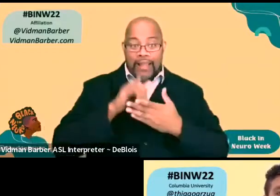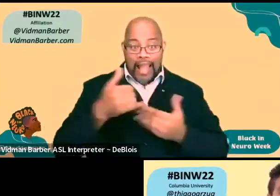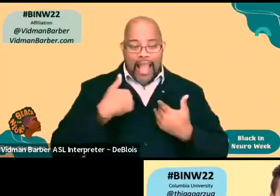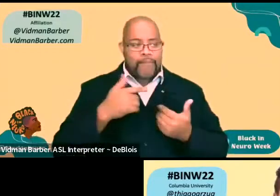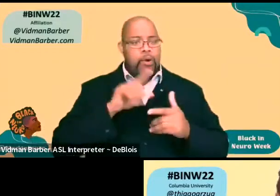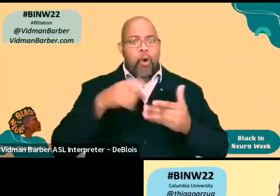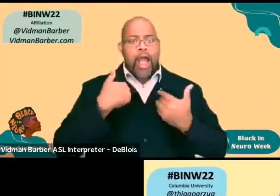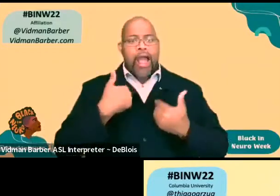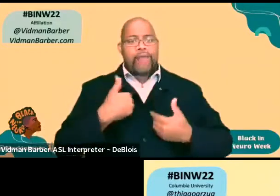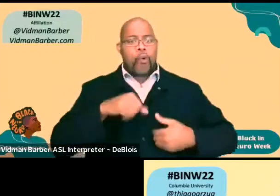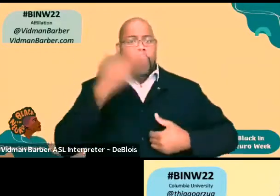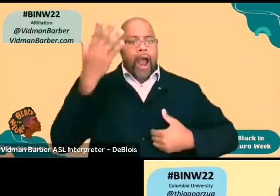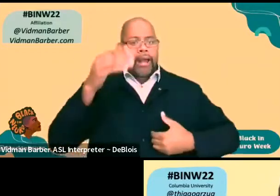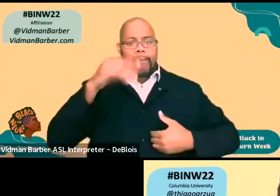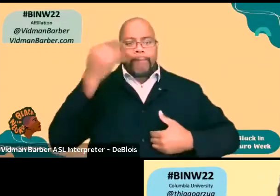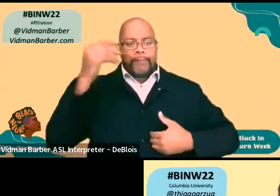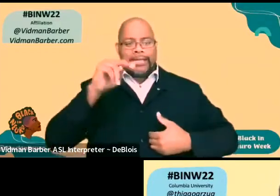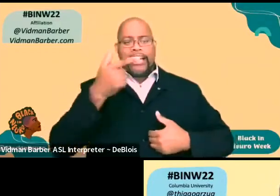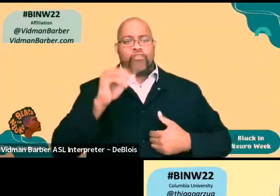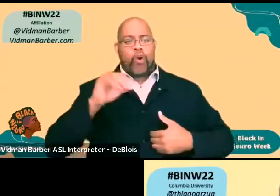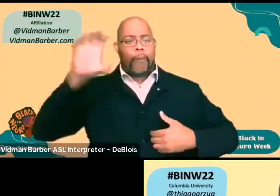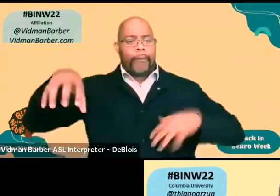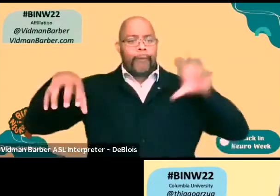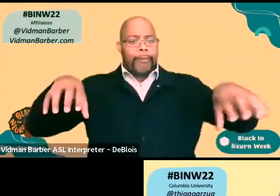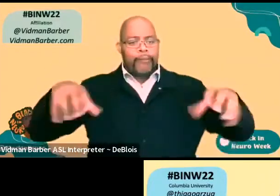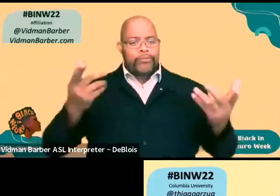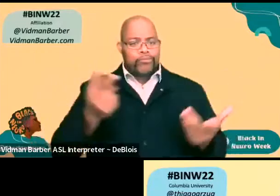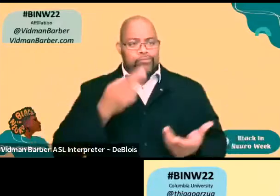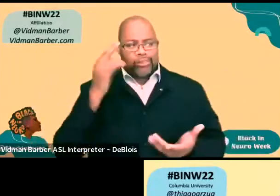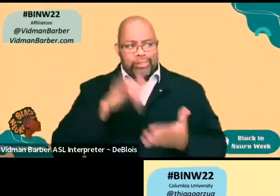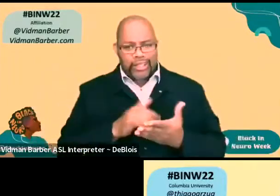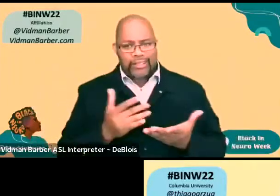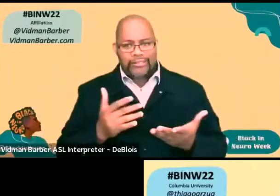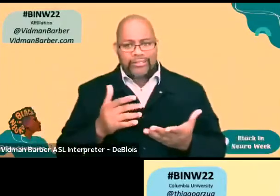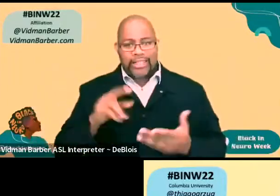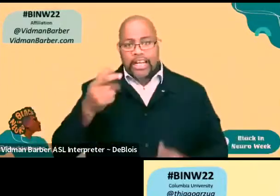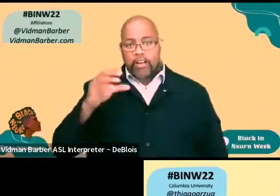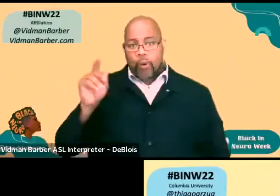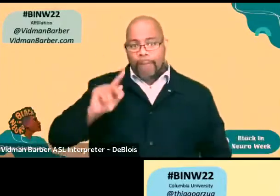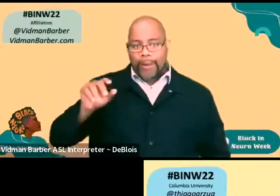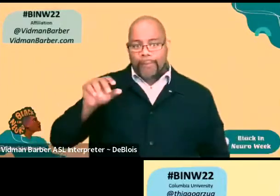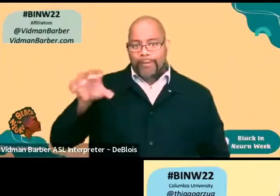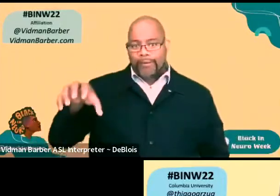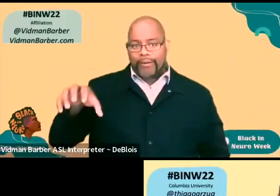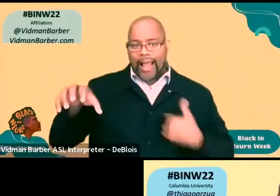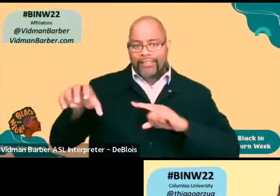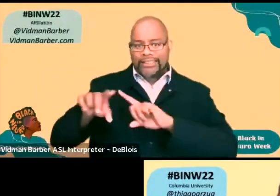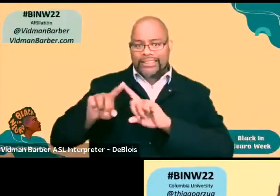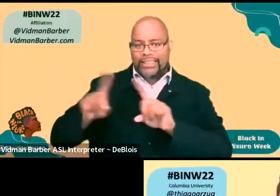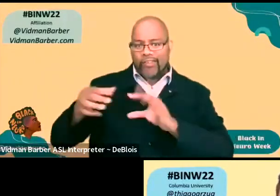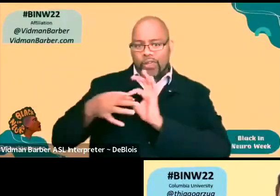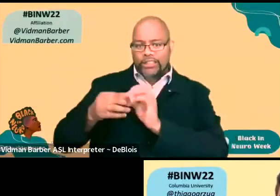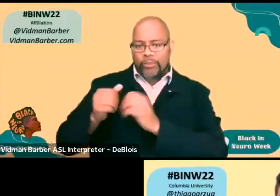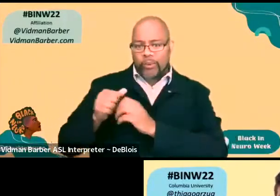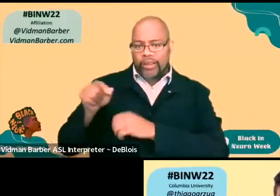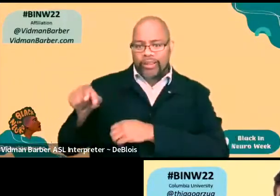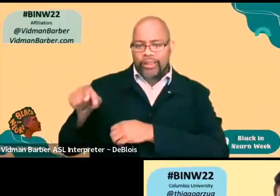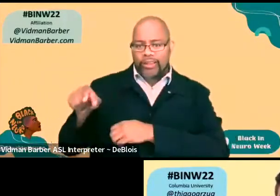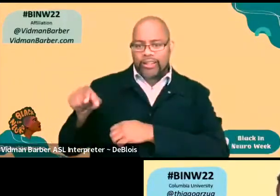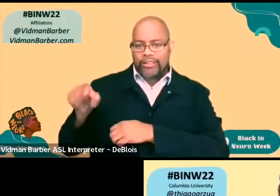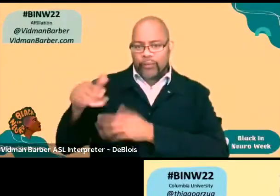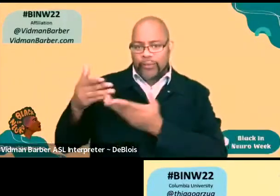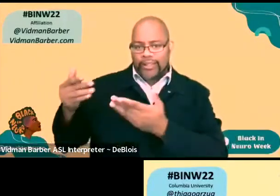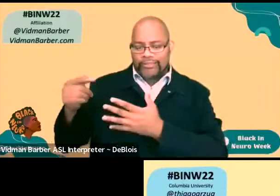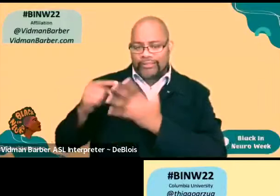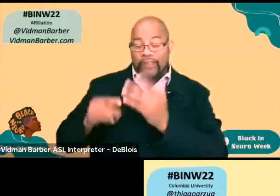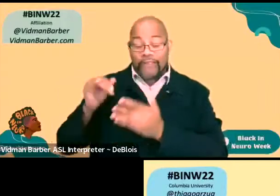are the categories white and Negro. So of course, you're going to realize that Negro people, they have a different relationship with these things,